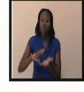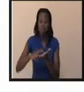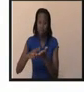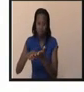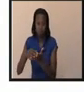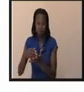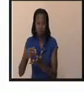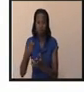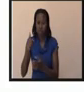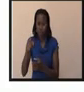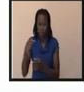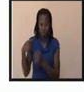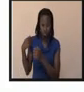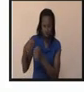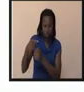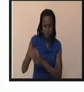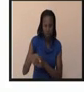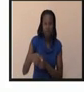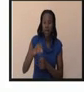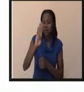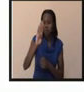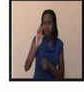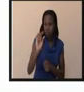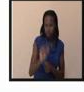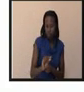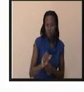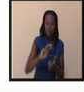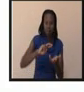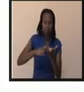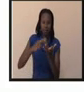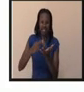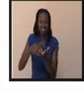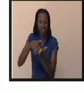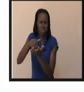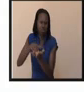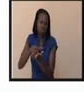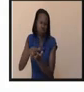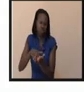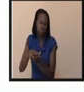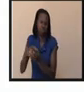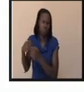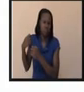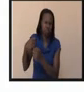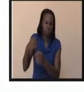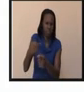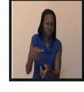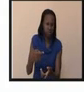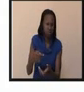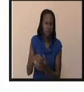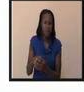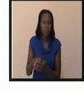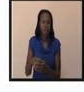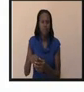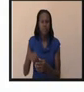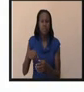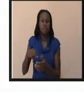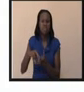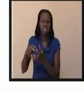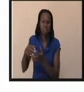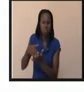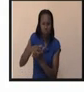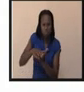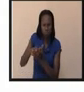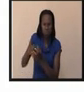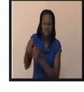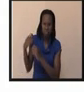gene, okay? And a small letter b represents a recessive gene. Okay? In that case, your legs are tall,